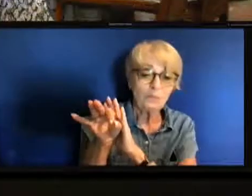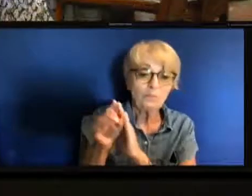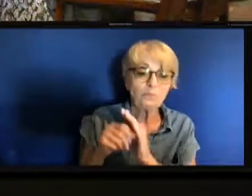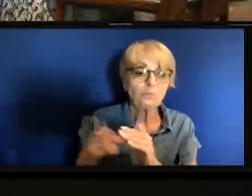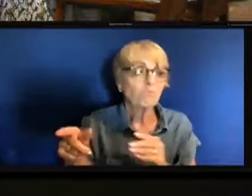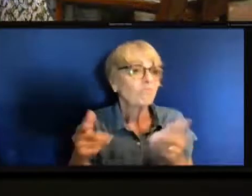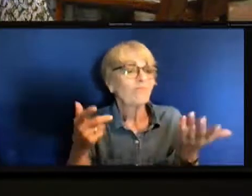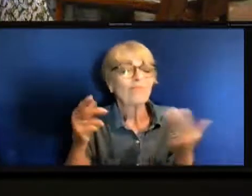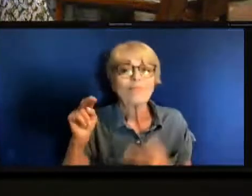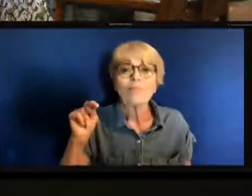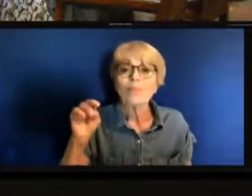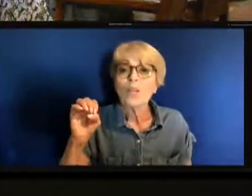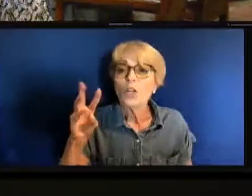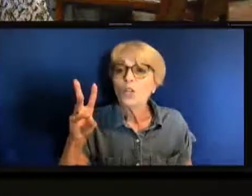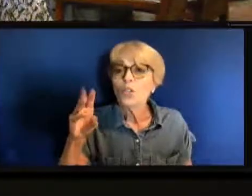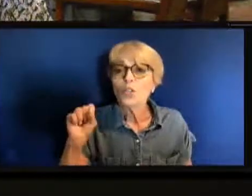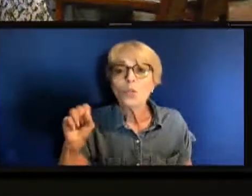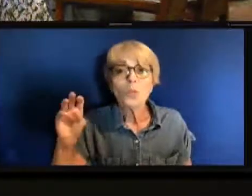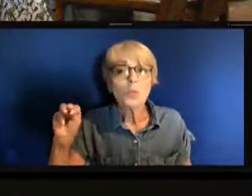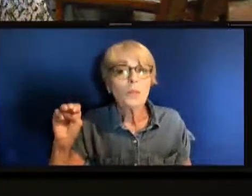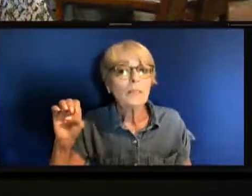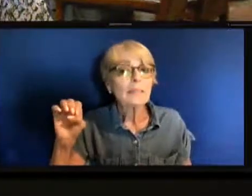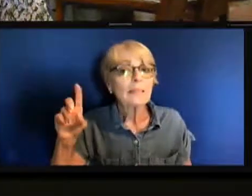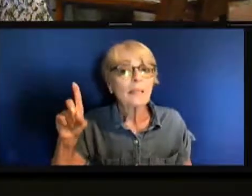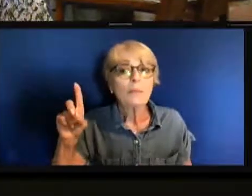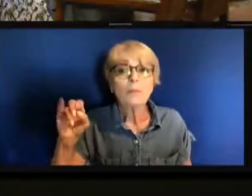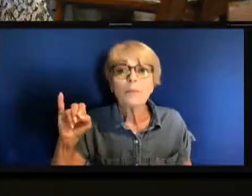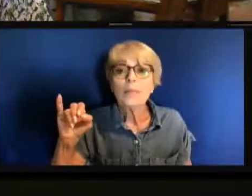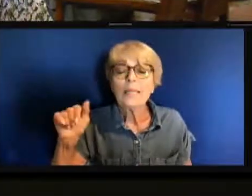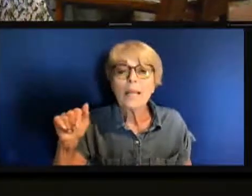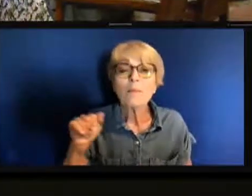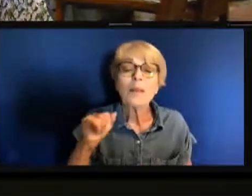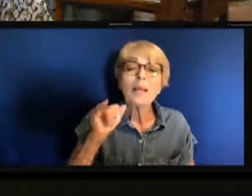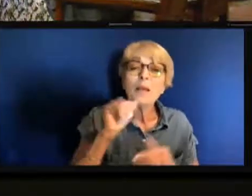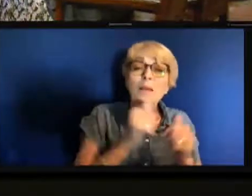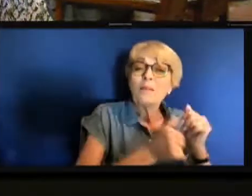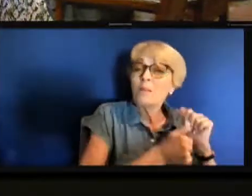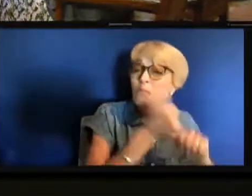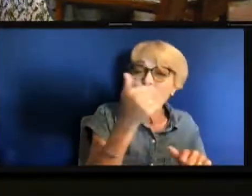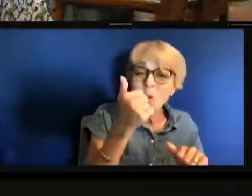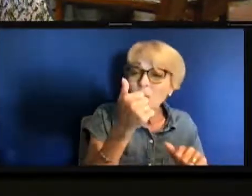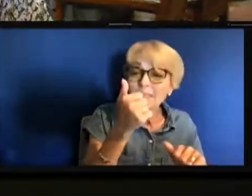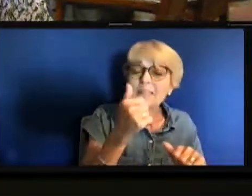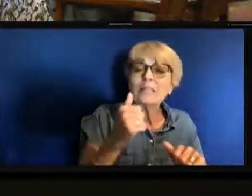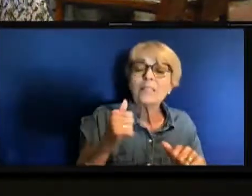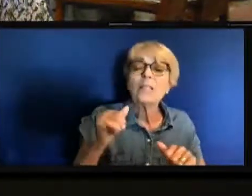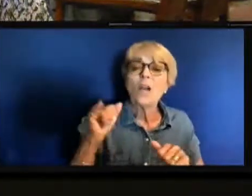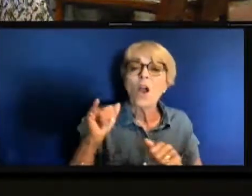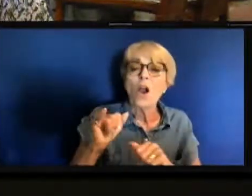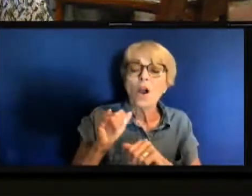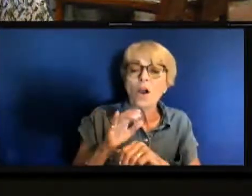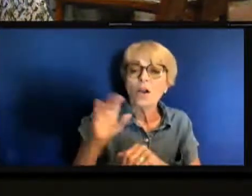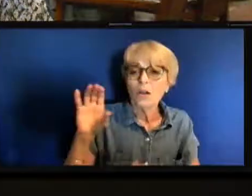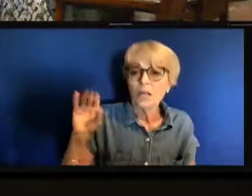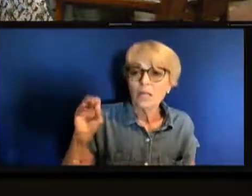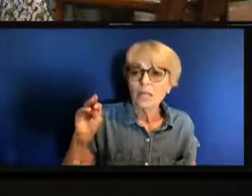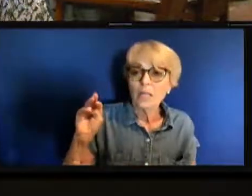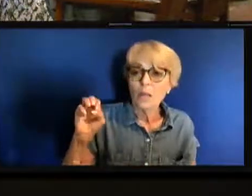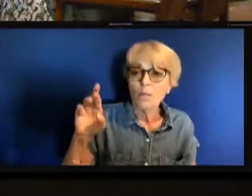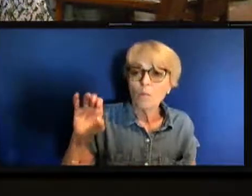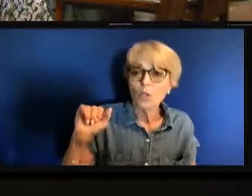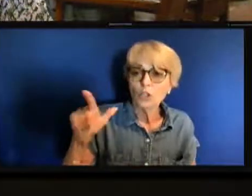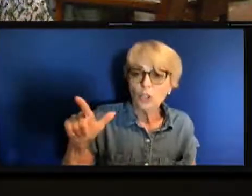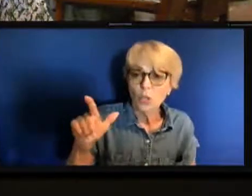news media too. Right. It could be. The highest volume are commercial requests, folks seeking to get